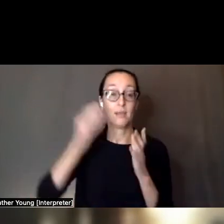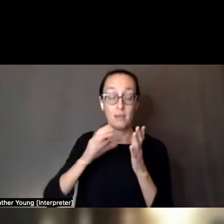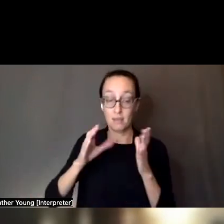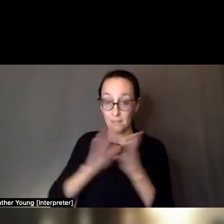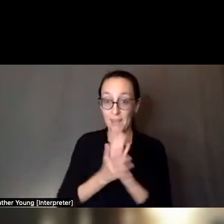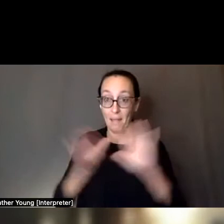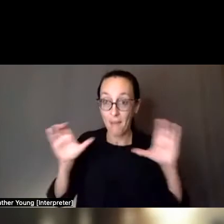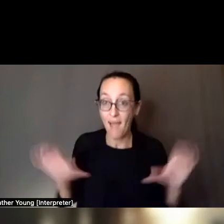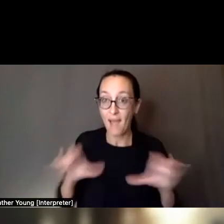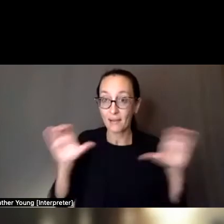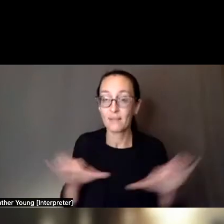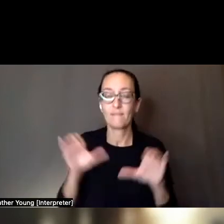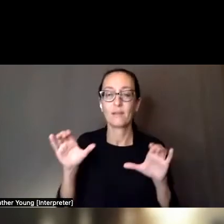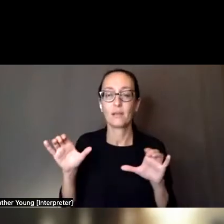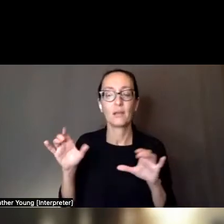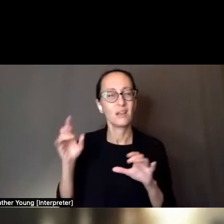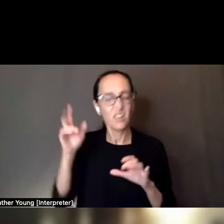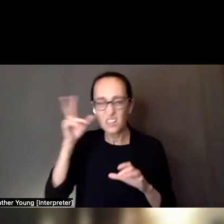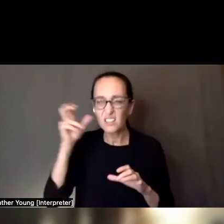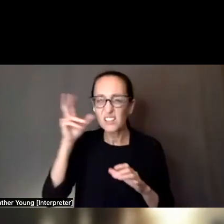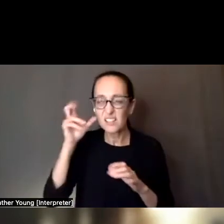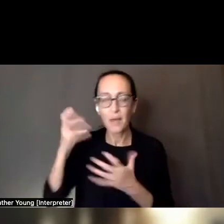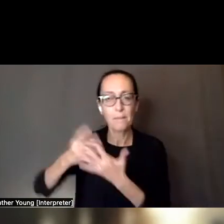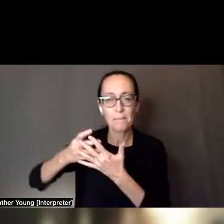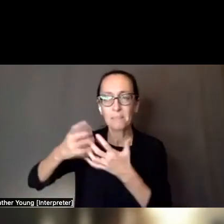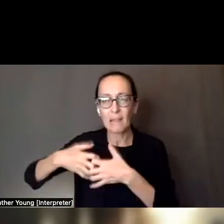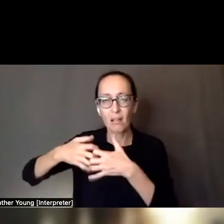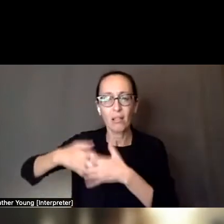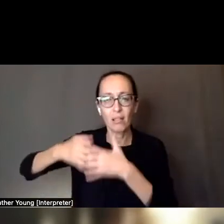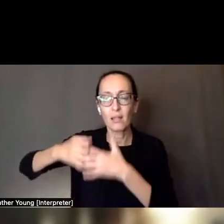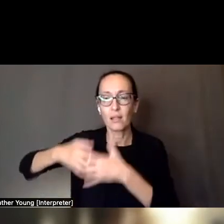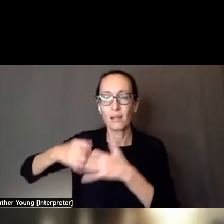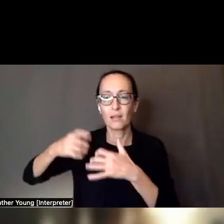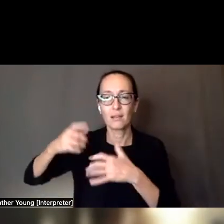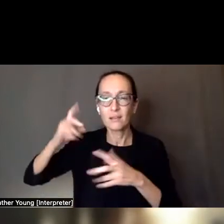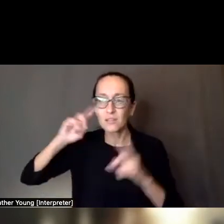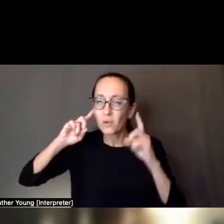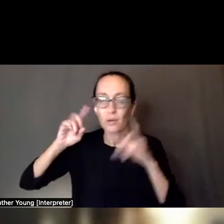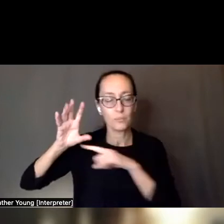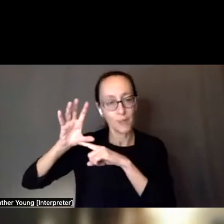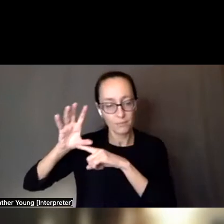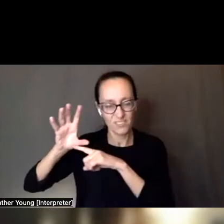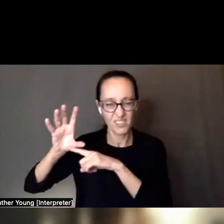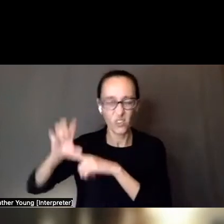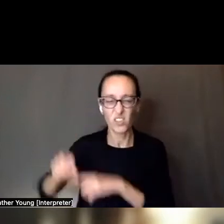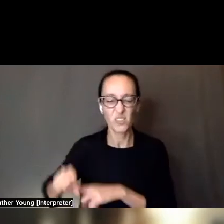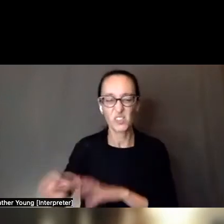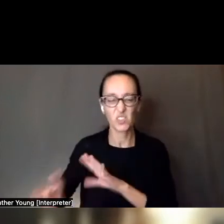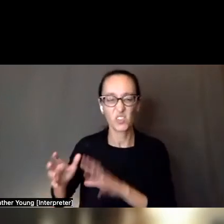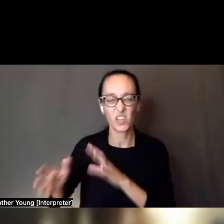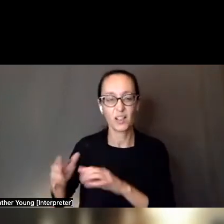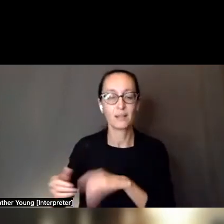sound was a little bit mechanical. There were some things about it that were hard for me to get used to,